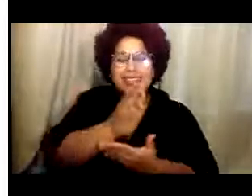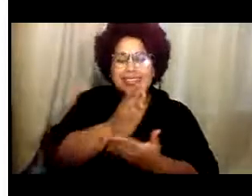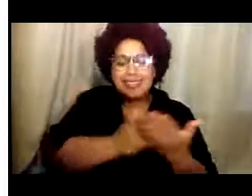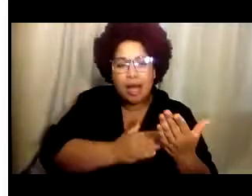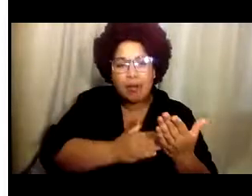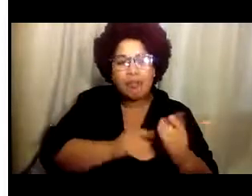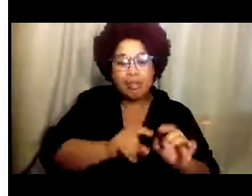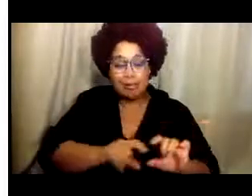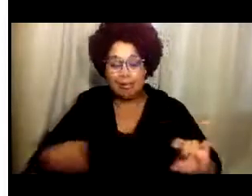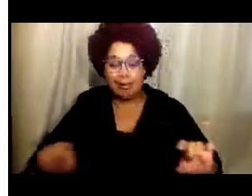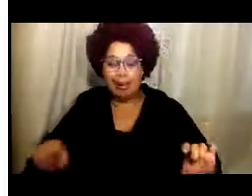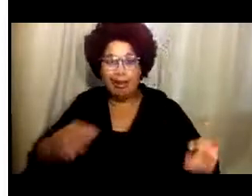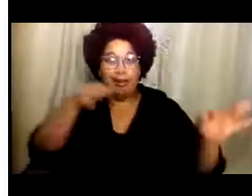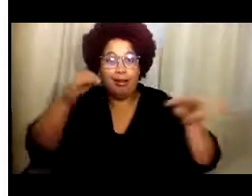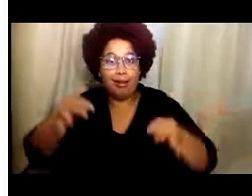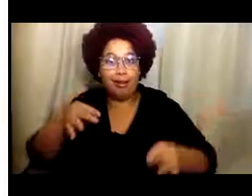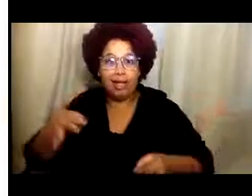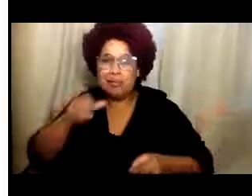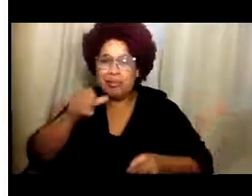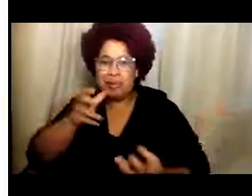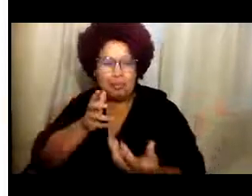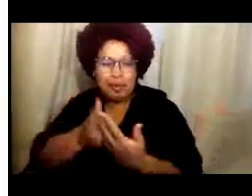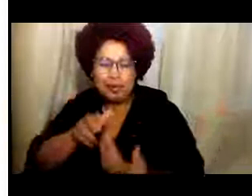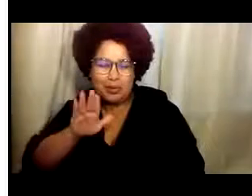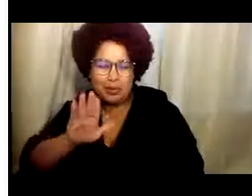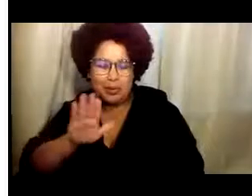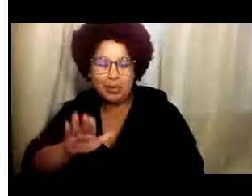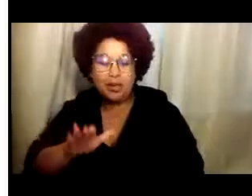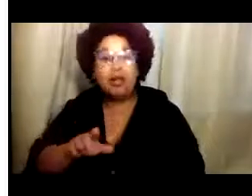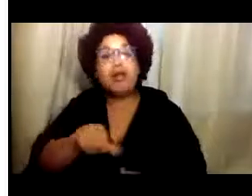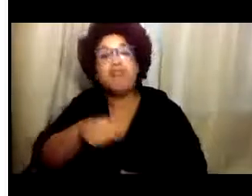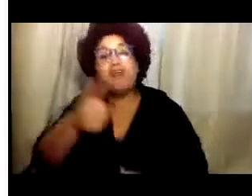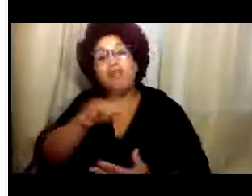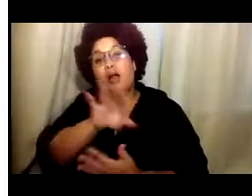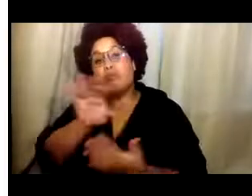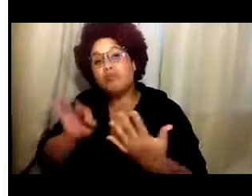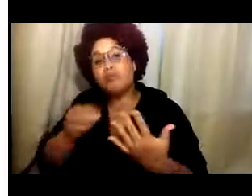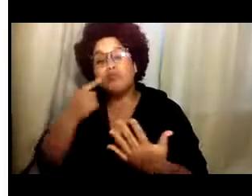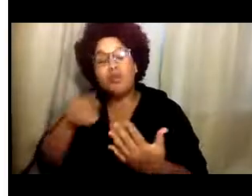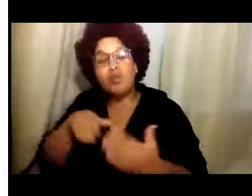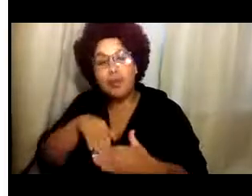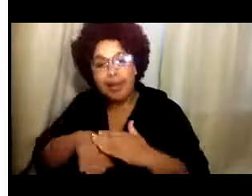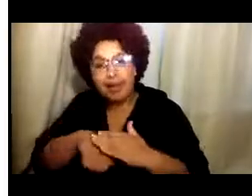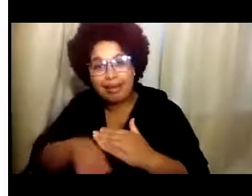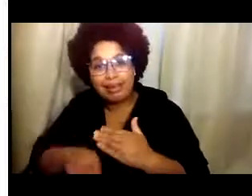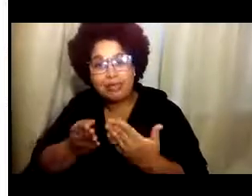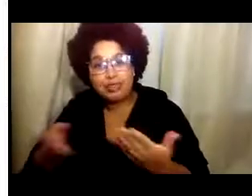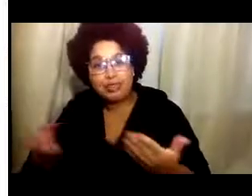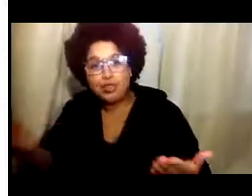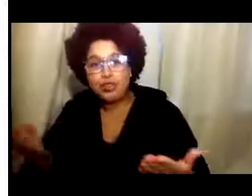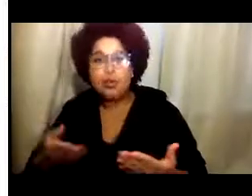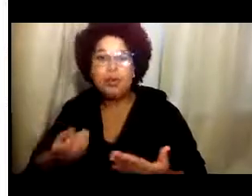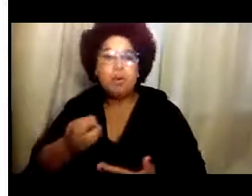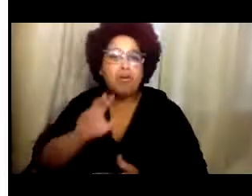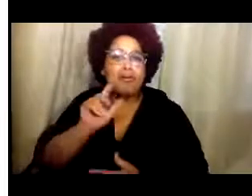discussed. We'll be providing other options for you to access the material or ask questions later in the webinar.